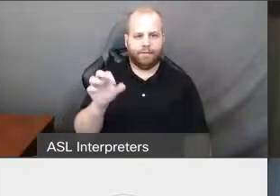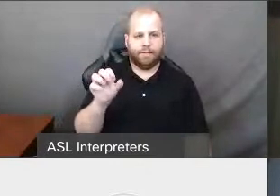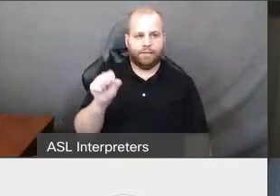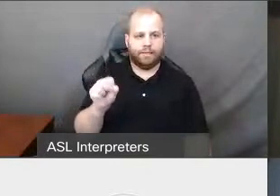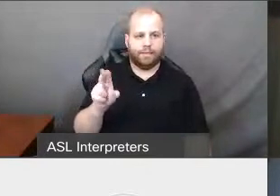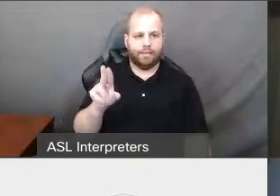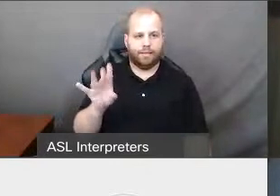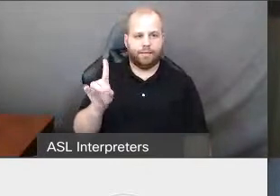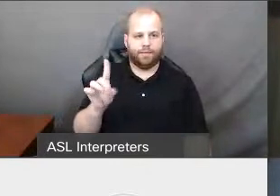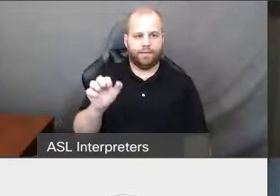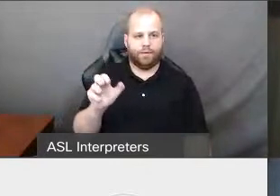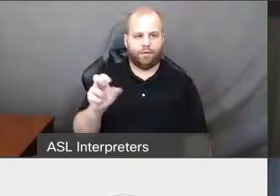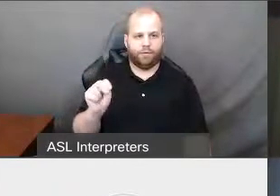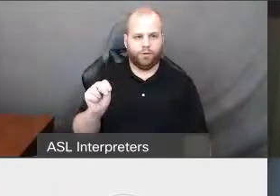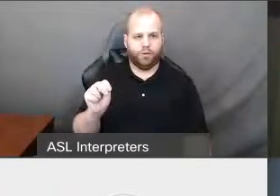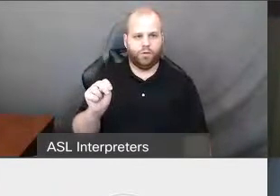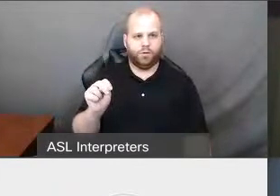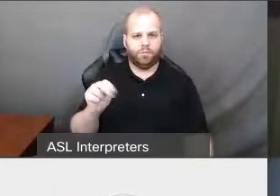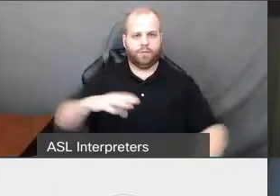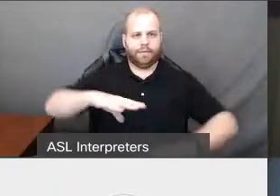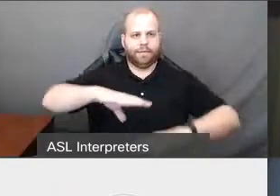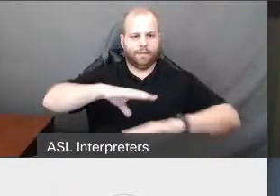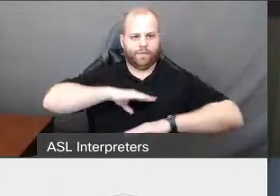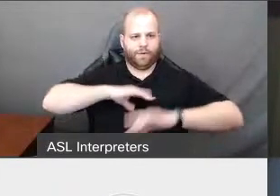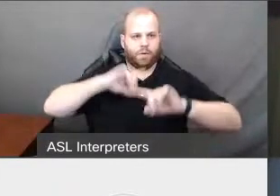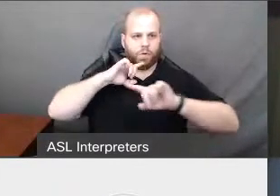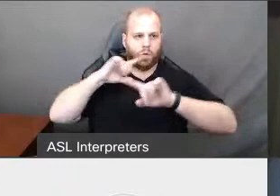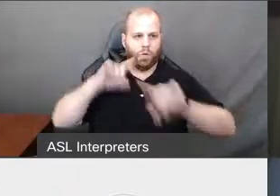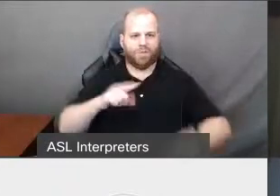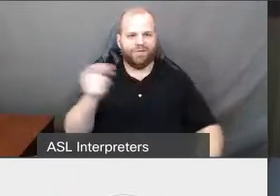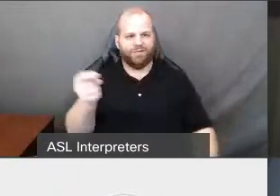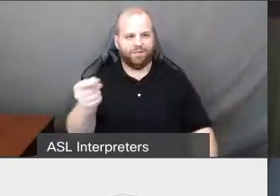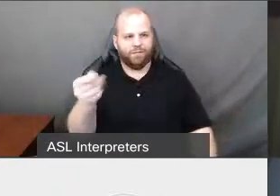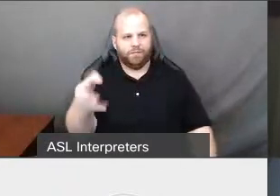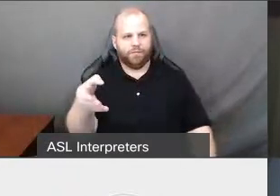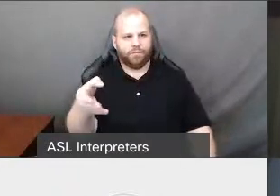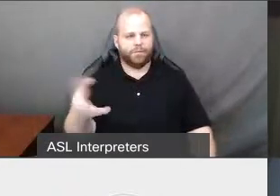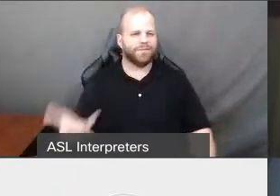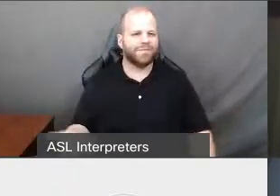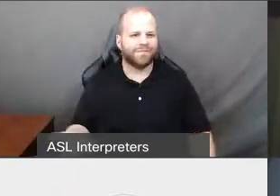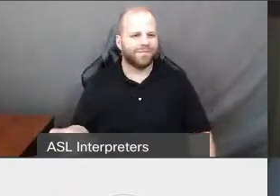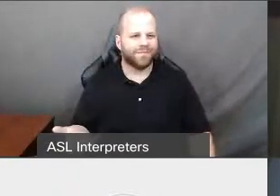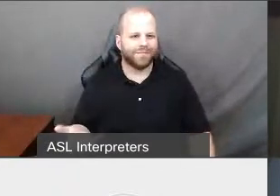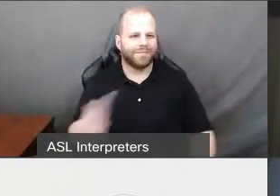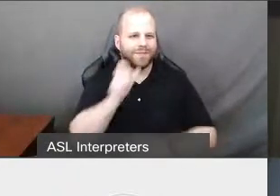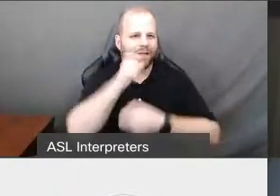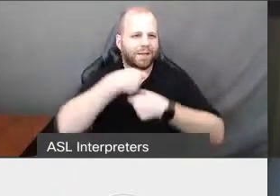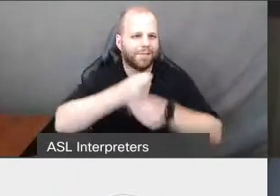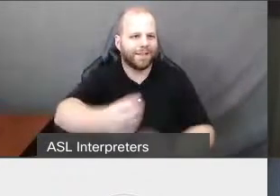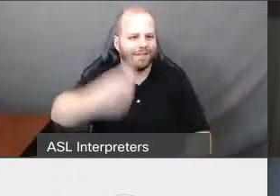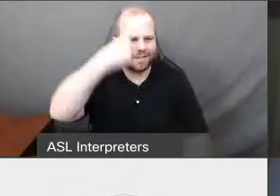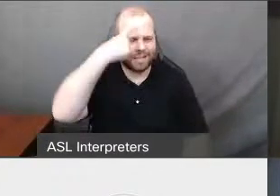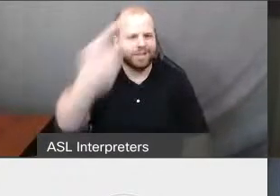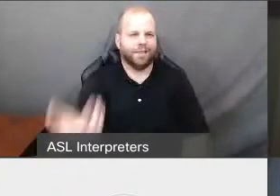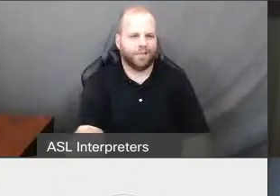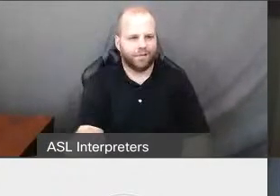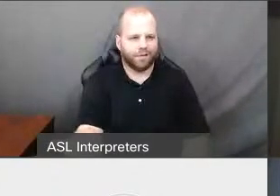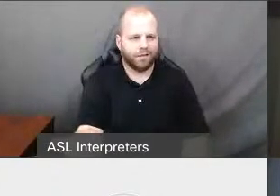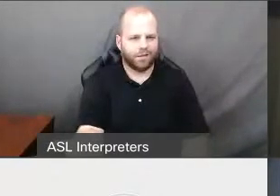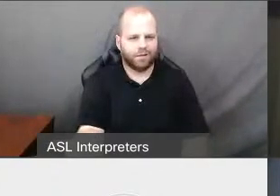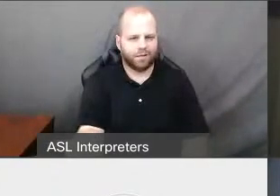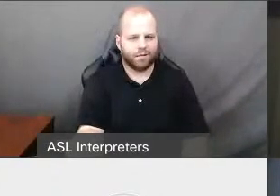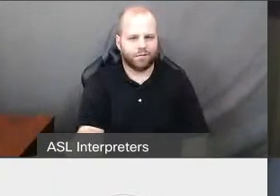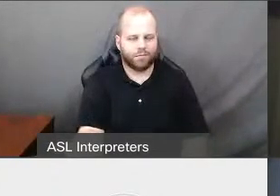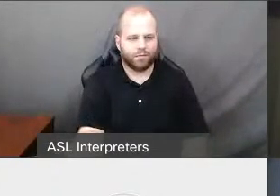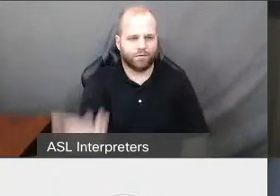subdivision meets the ordinance, there's nothing you can do about it. That doesn't make good sense.